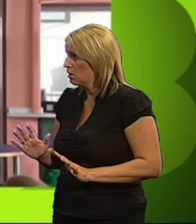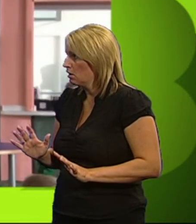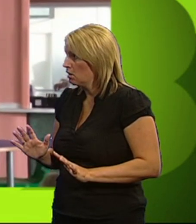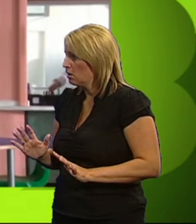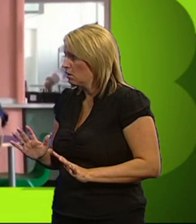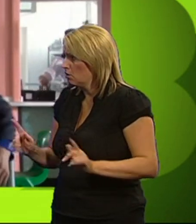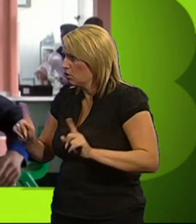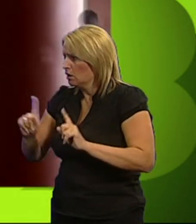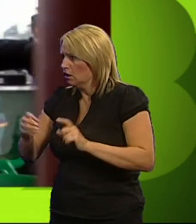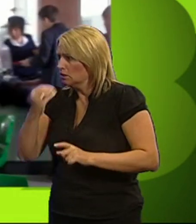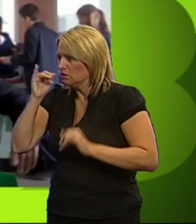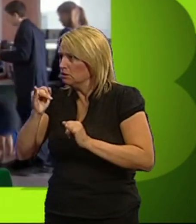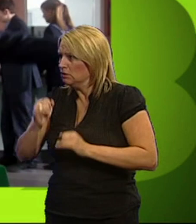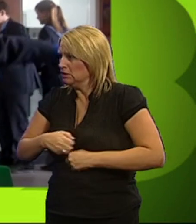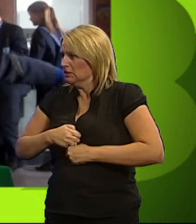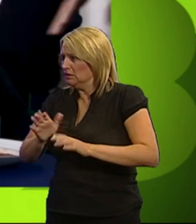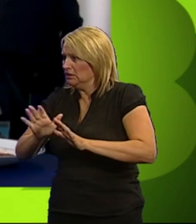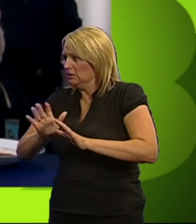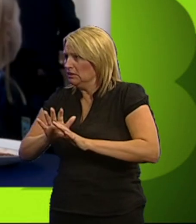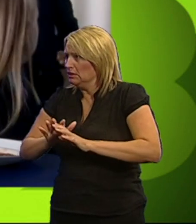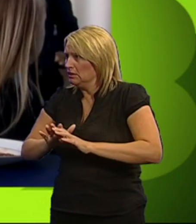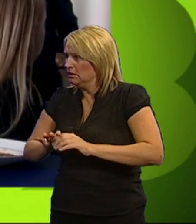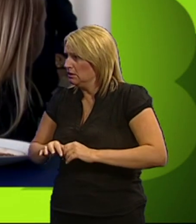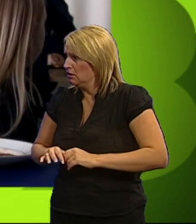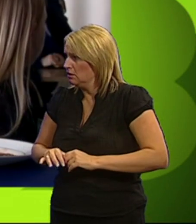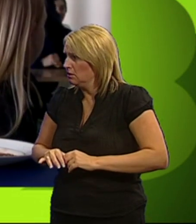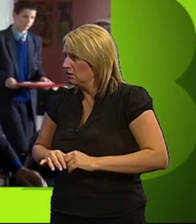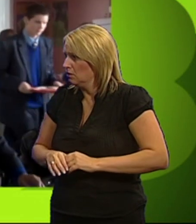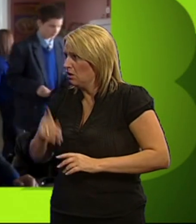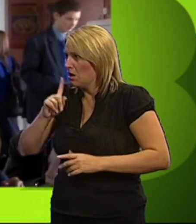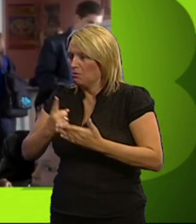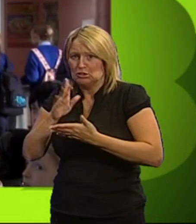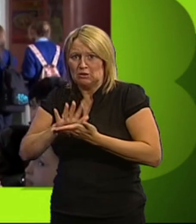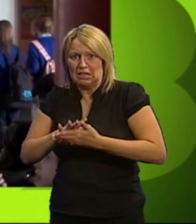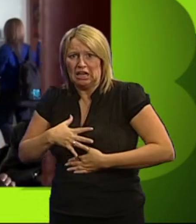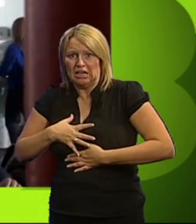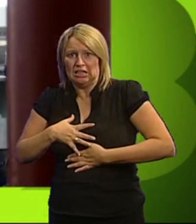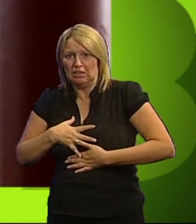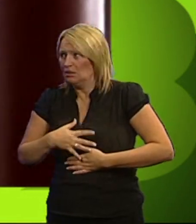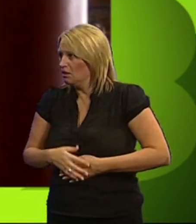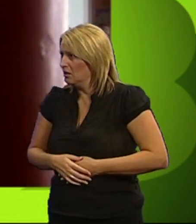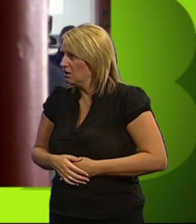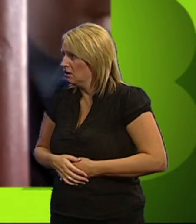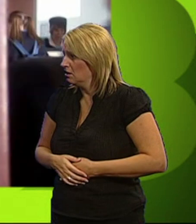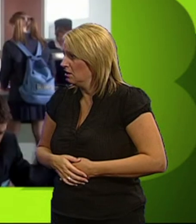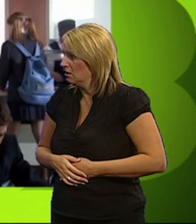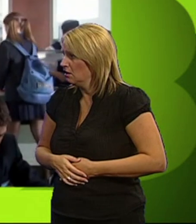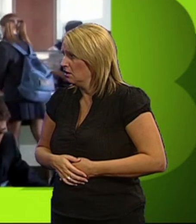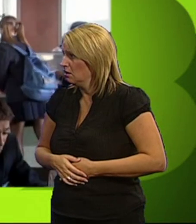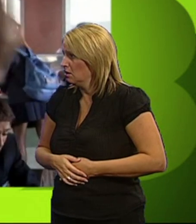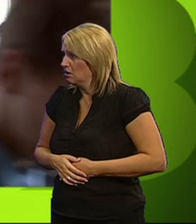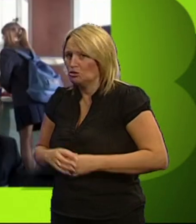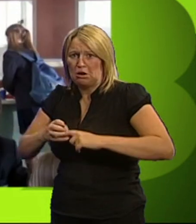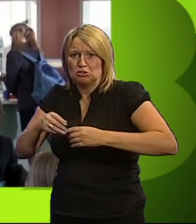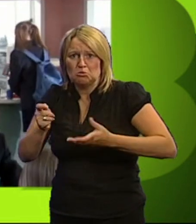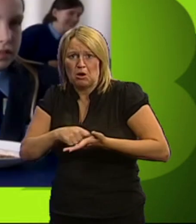You sup with the devil and you'll become one, you fool! Do you have any idea what was in that sandwich? Tomorrow ketchup! And